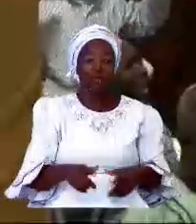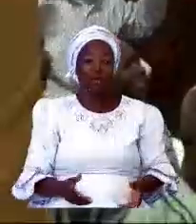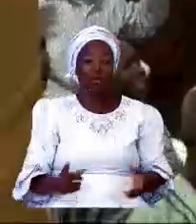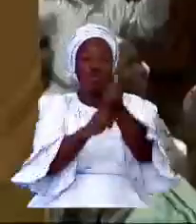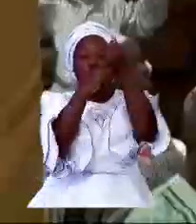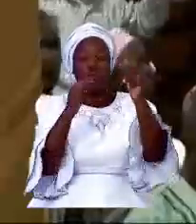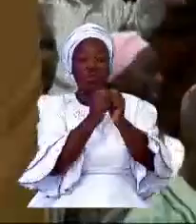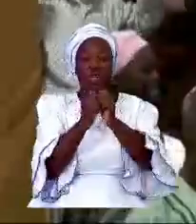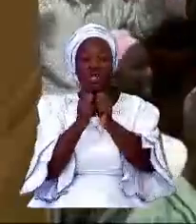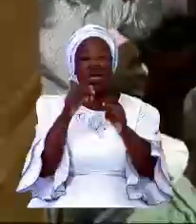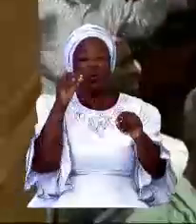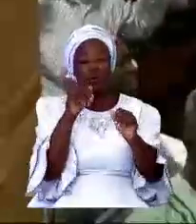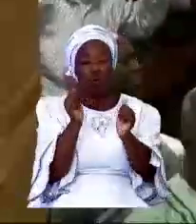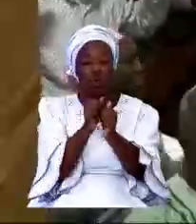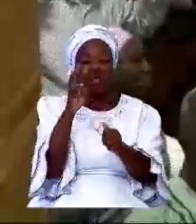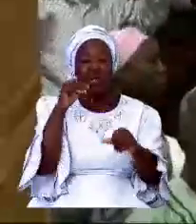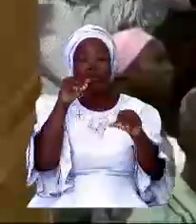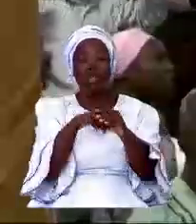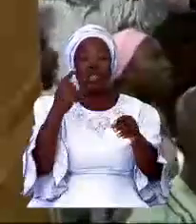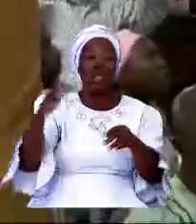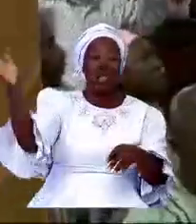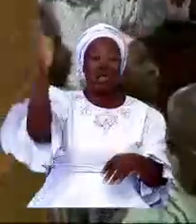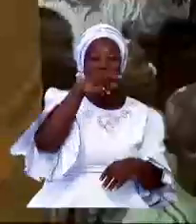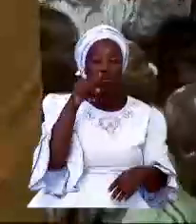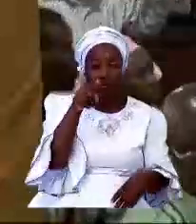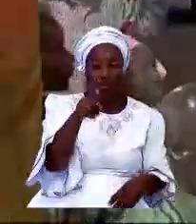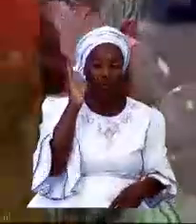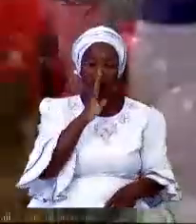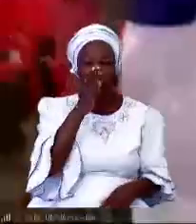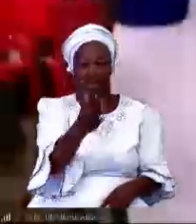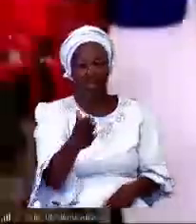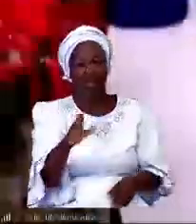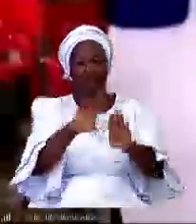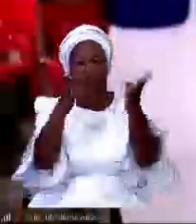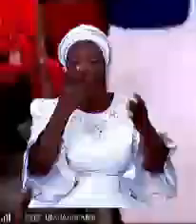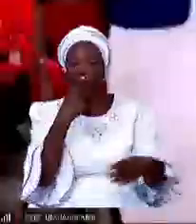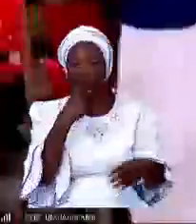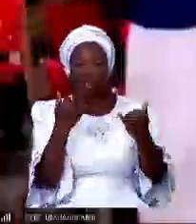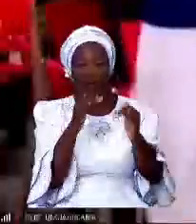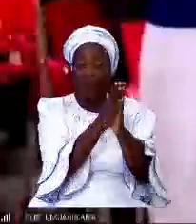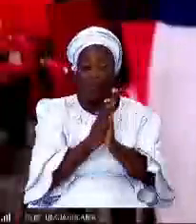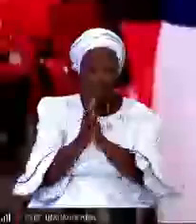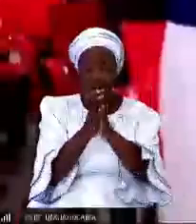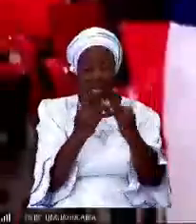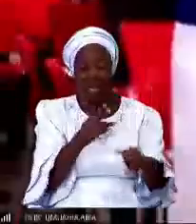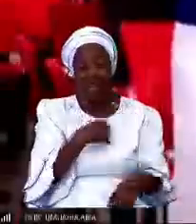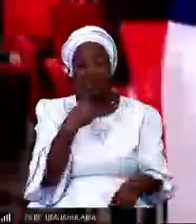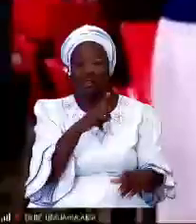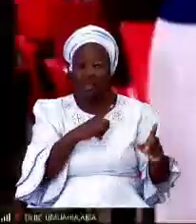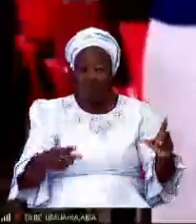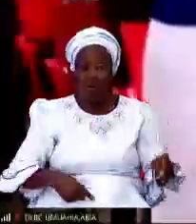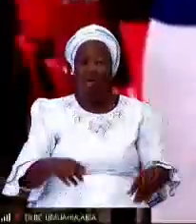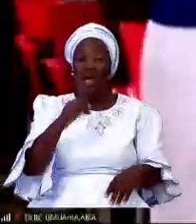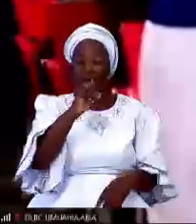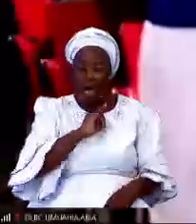and then we which are alive, we shall be caught up together with them in the clouds. You'll be there. Open your